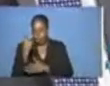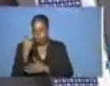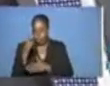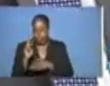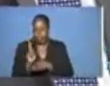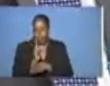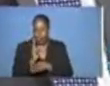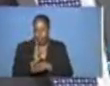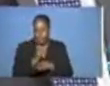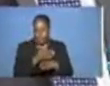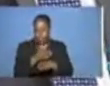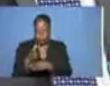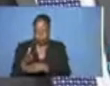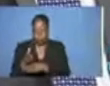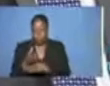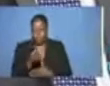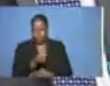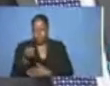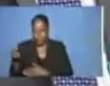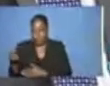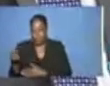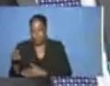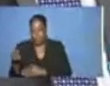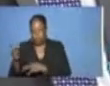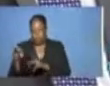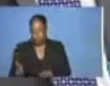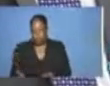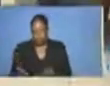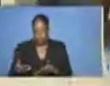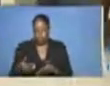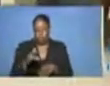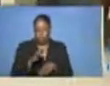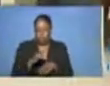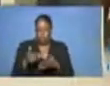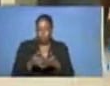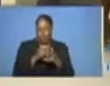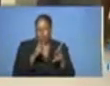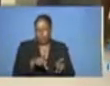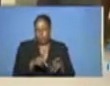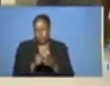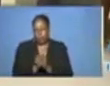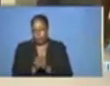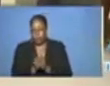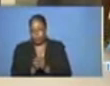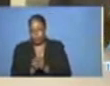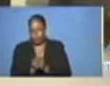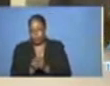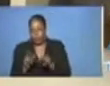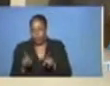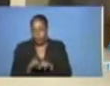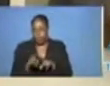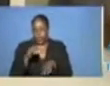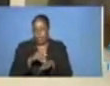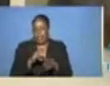channel to supply our existing clientele and to reach new clientele. A number of processors were also at the